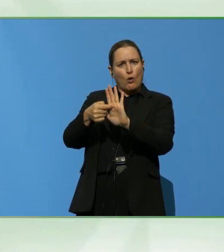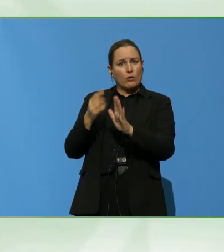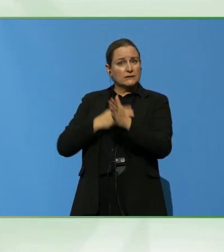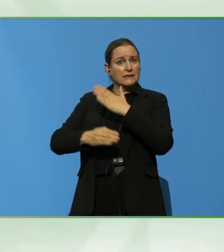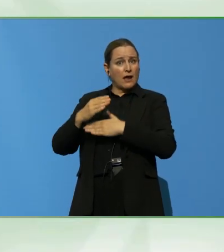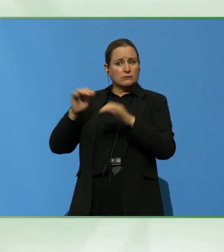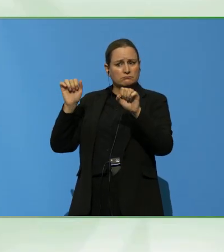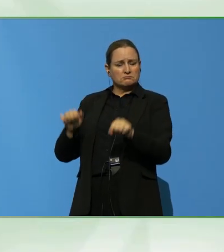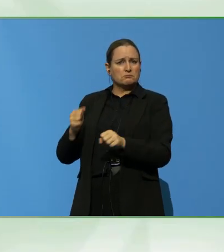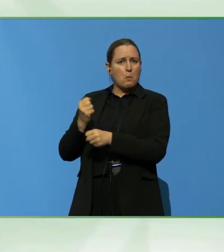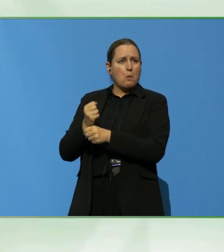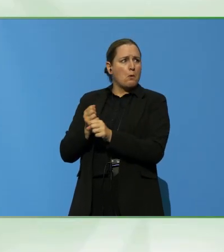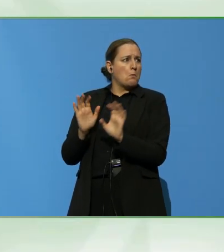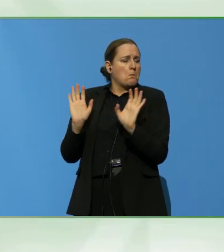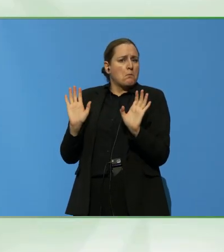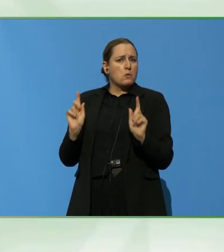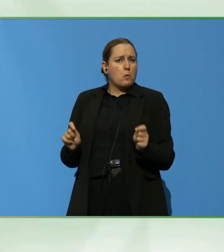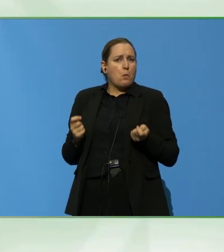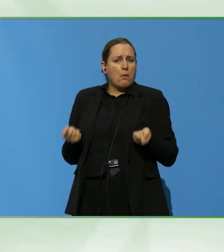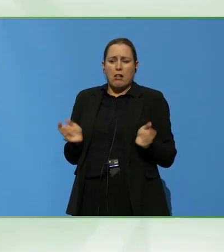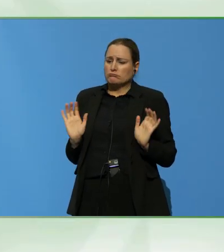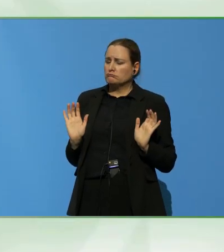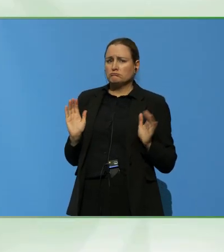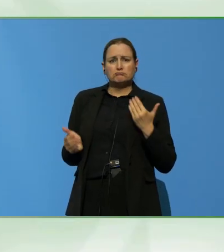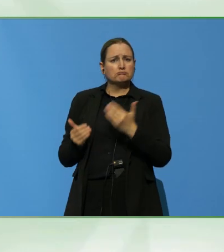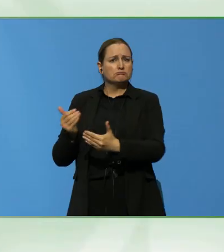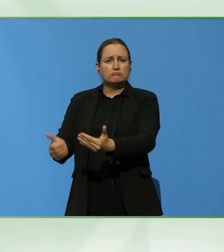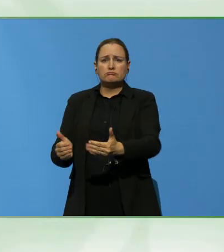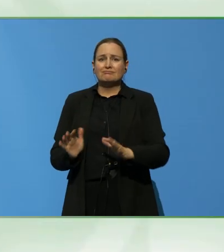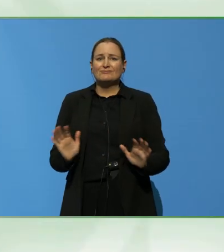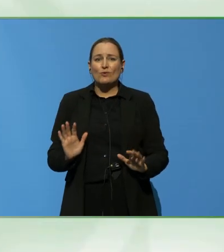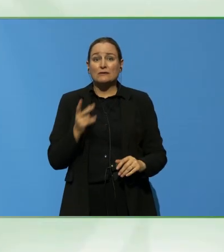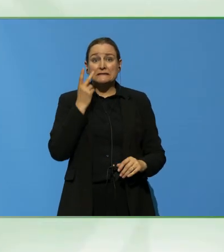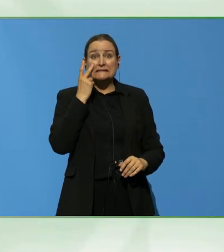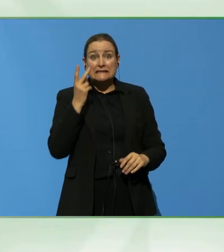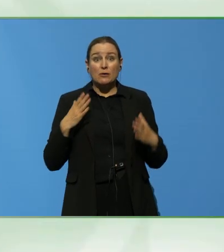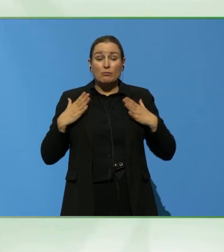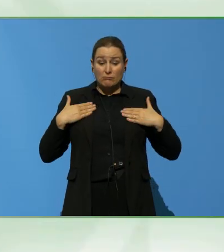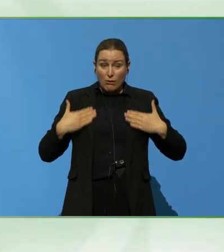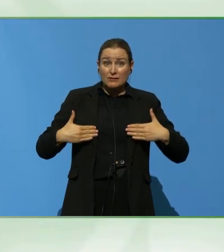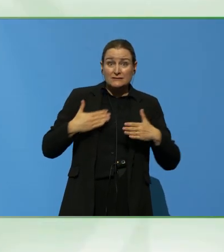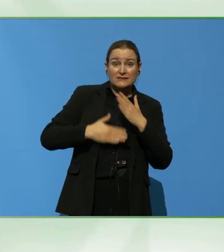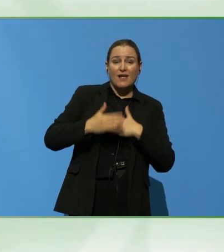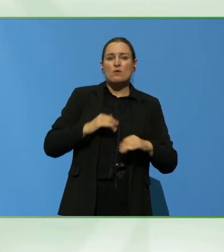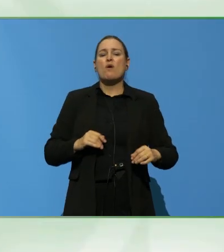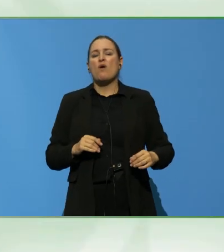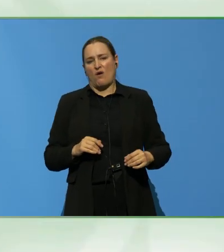disabled people on TV, it's all about experiencing disability, or that's the reason that they're there.